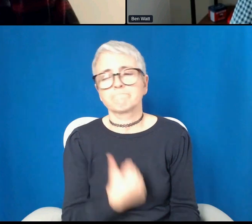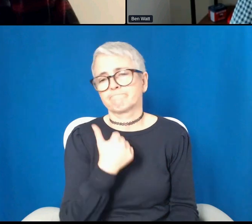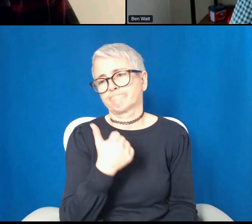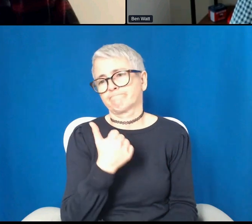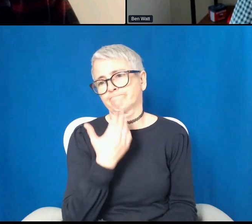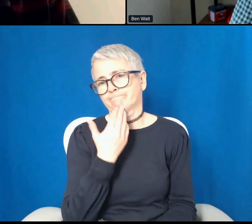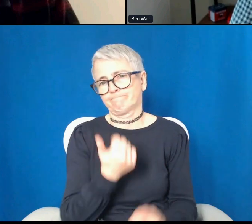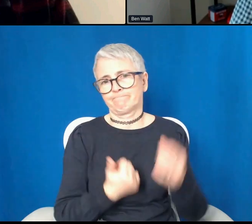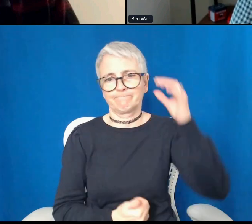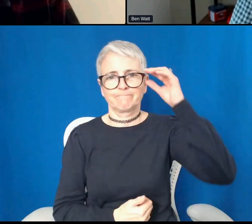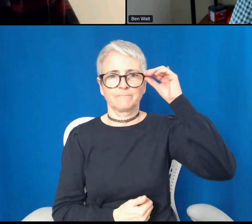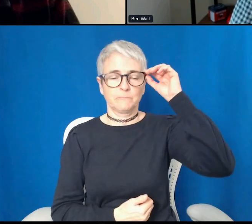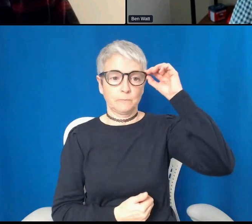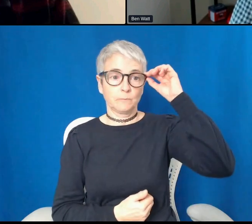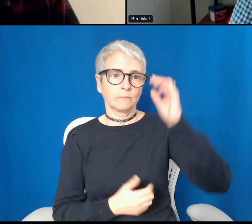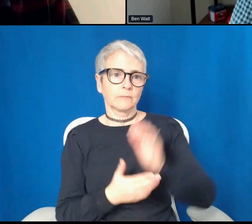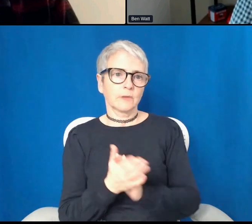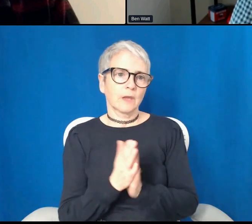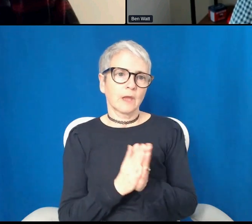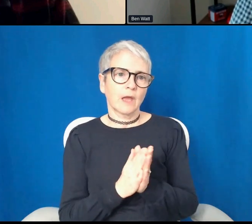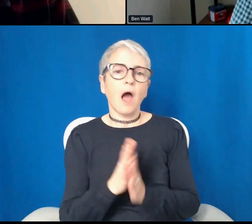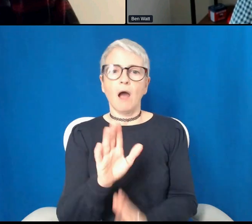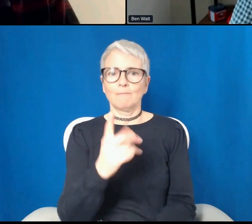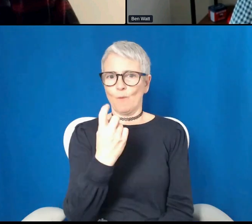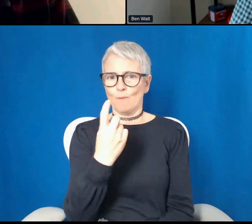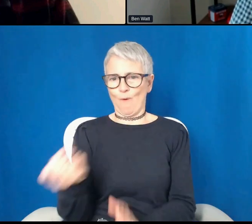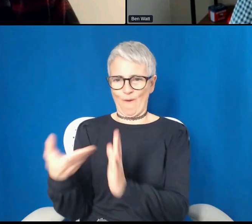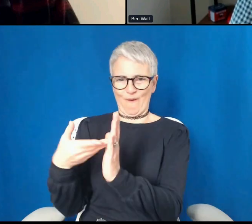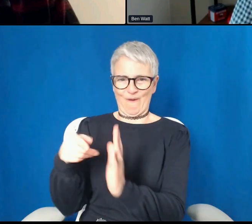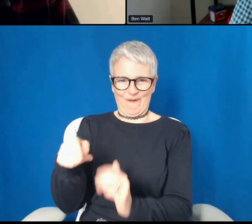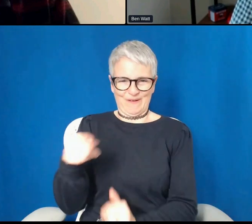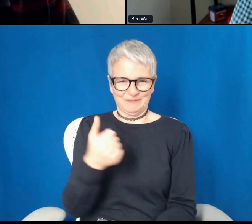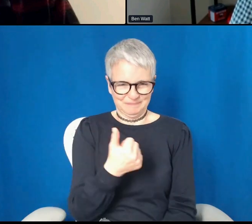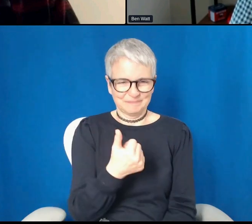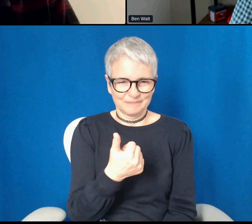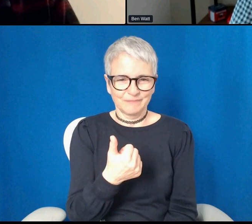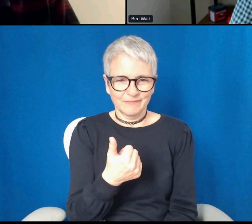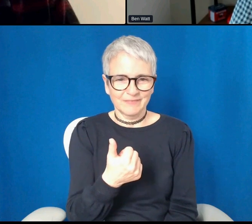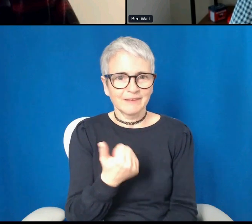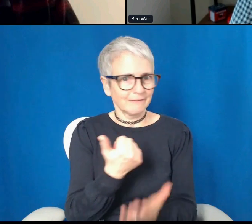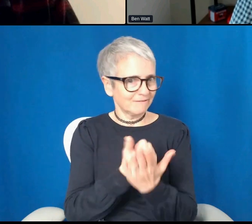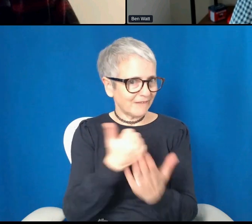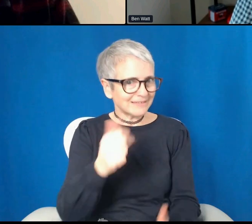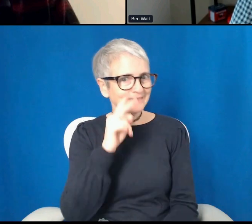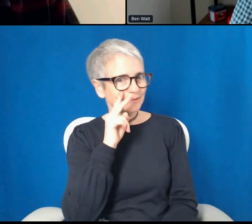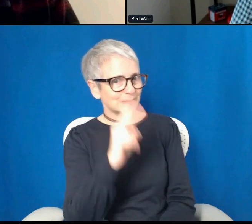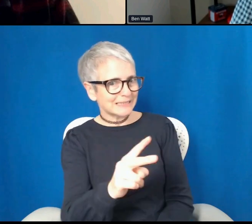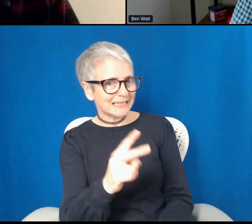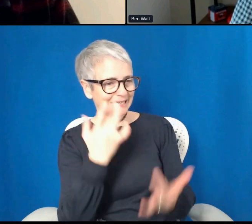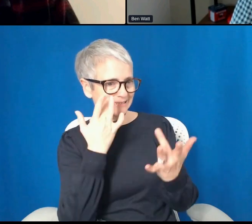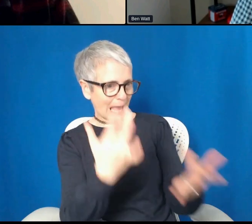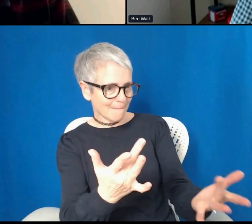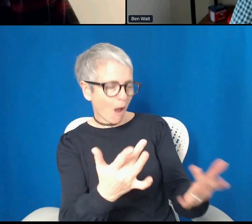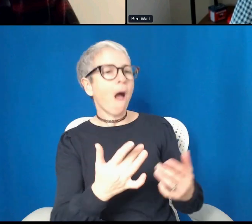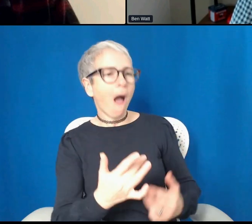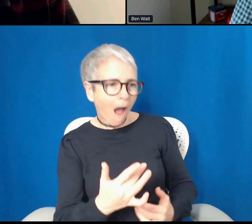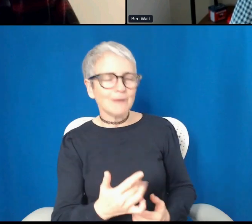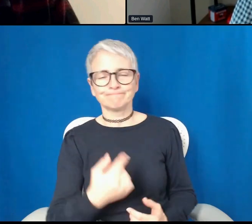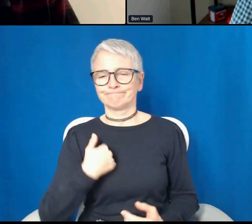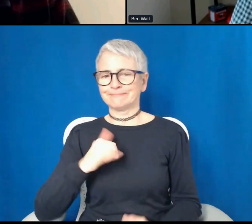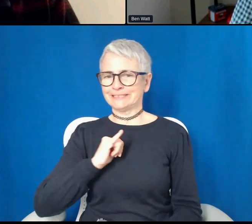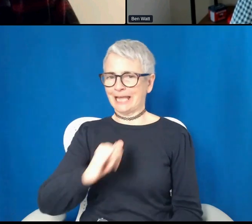Brilliant. Thanks so much, Ben. There's one more comment that I'm just going to pull out. It was great to see a demo of these features, and I can relate to the Scottish